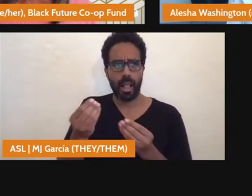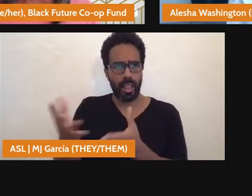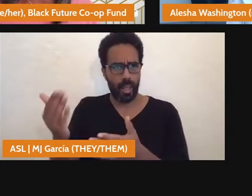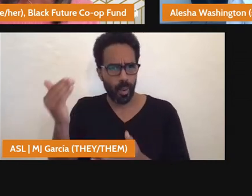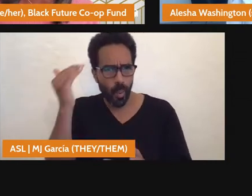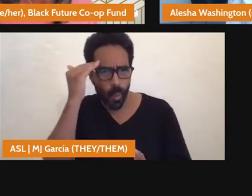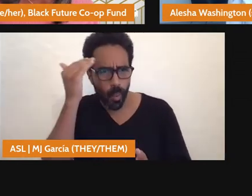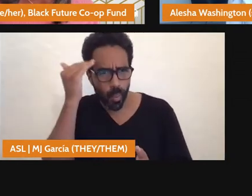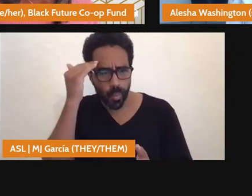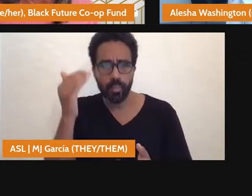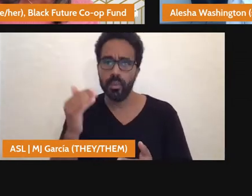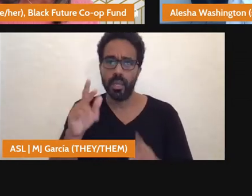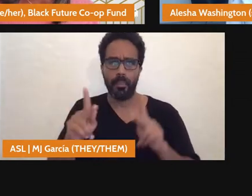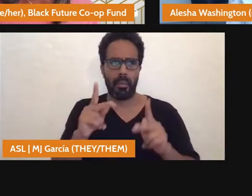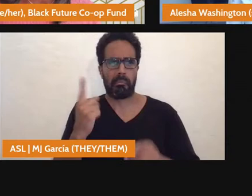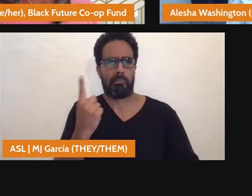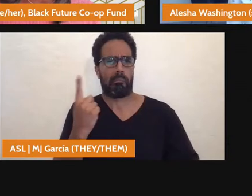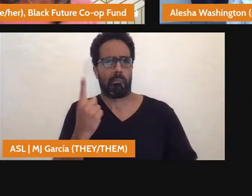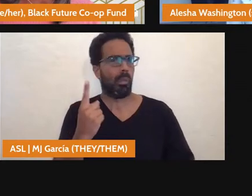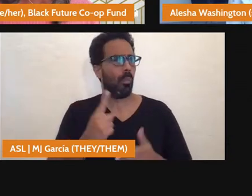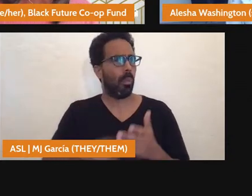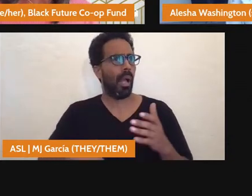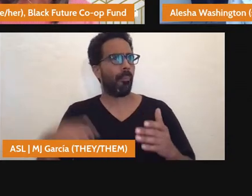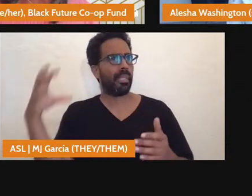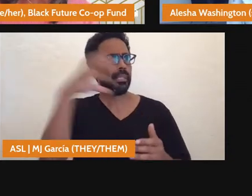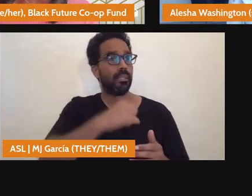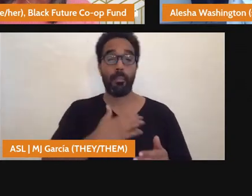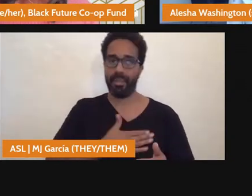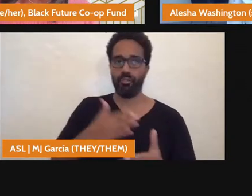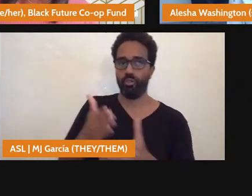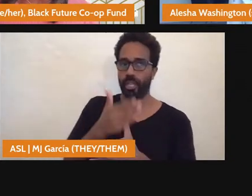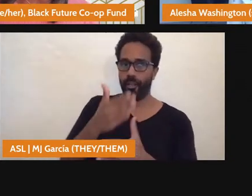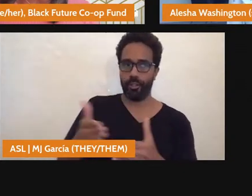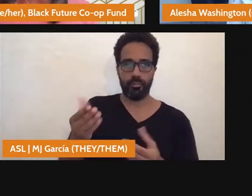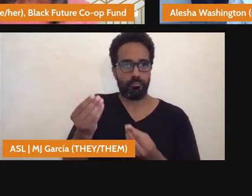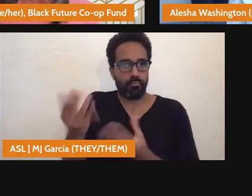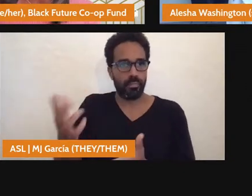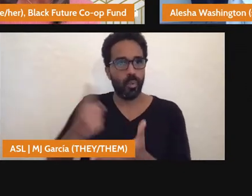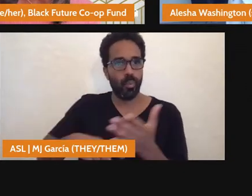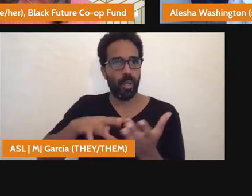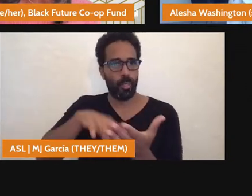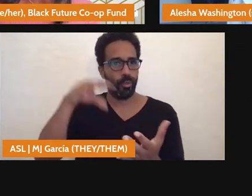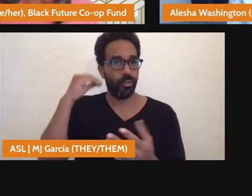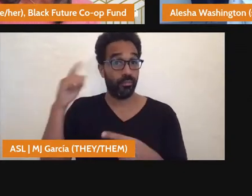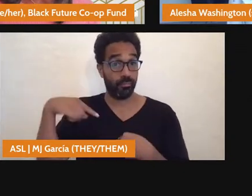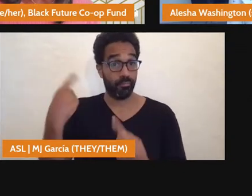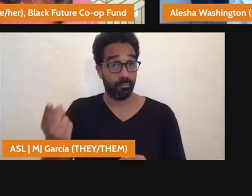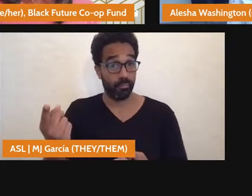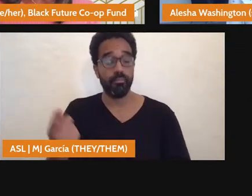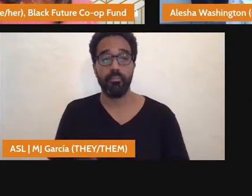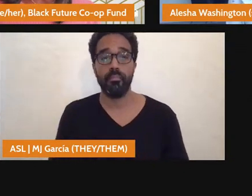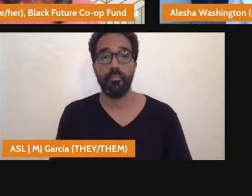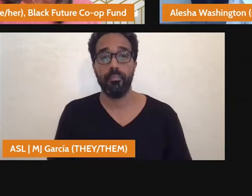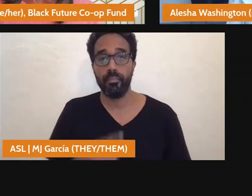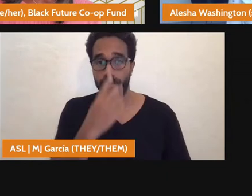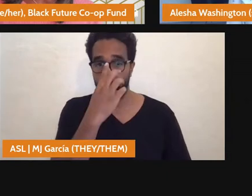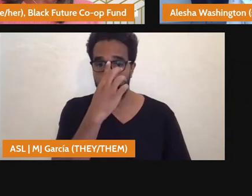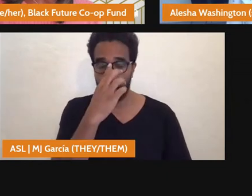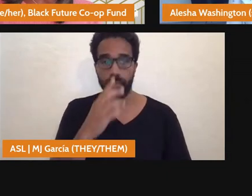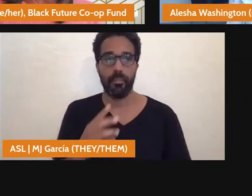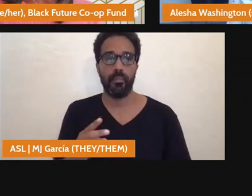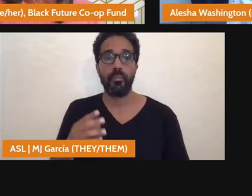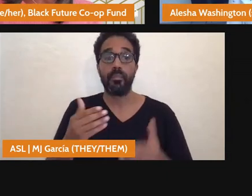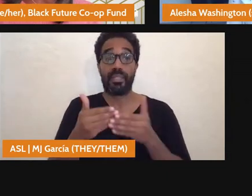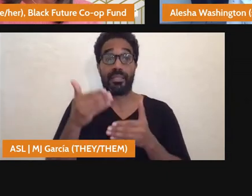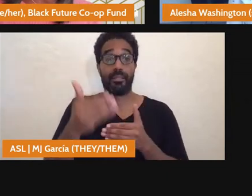of your learnings in the chat so folks can know what we've discussed, what stood out to you. I want to ask my